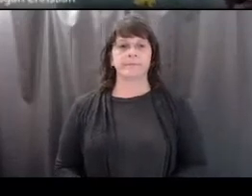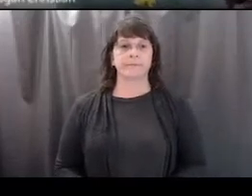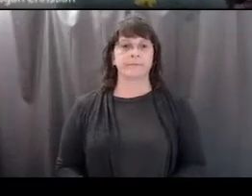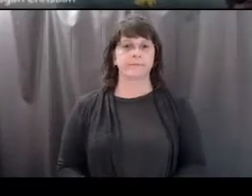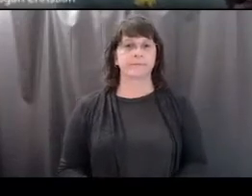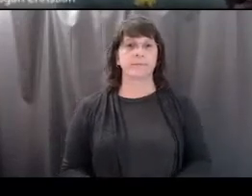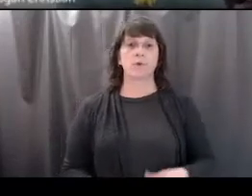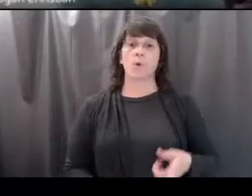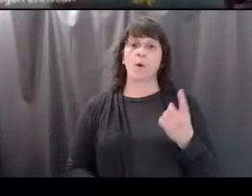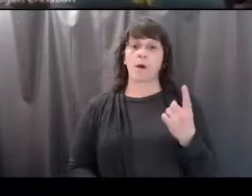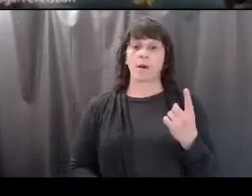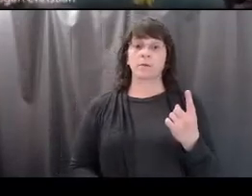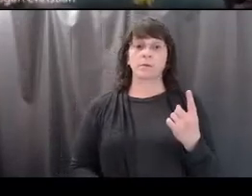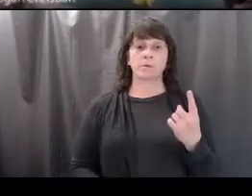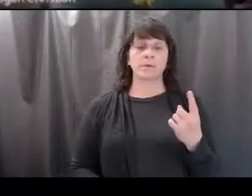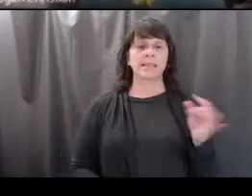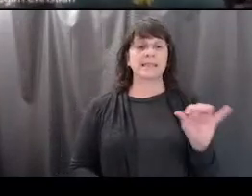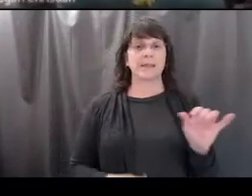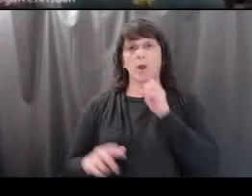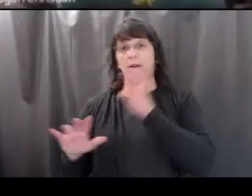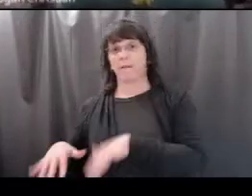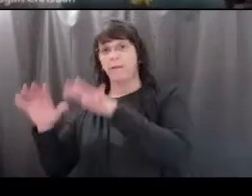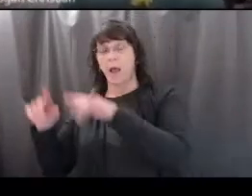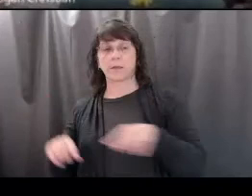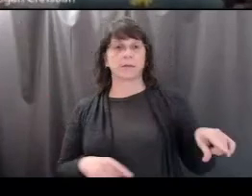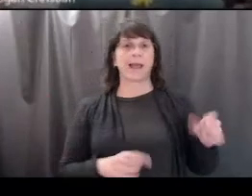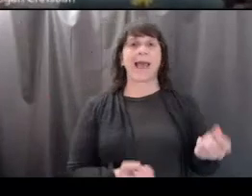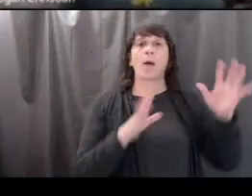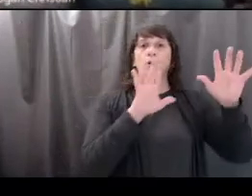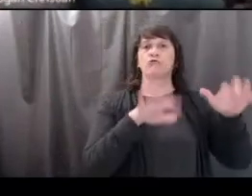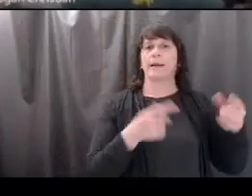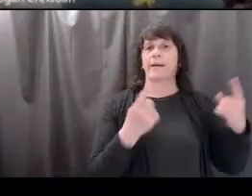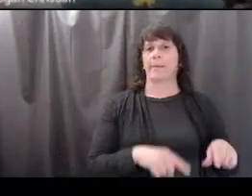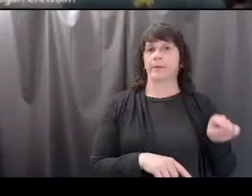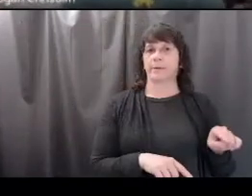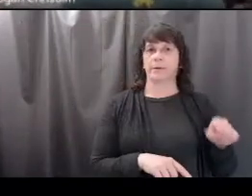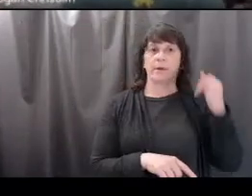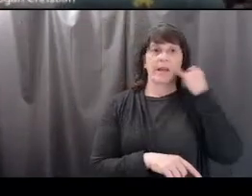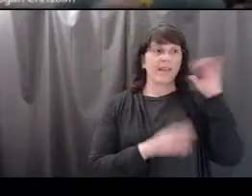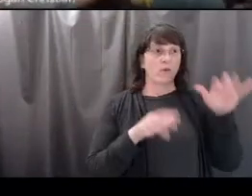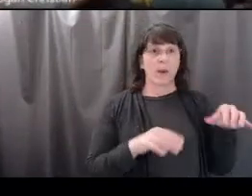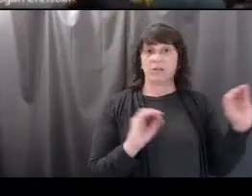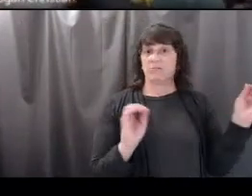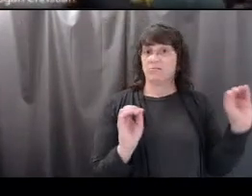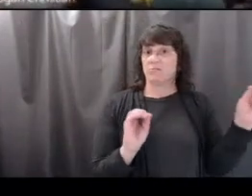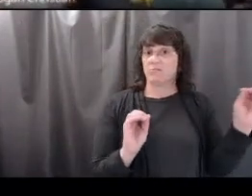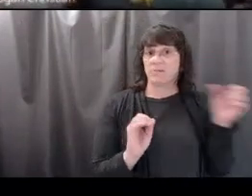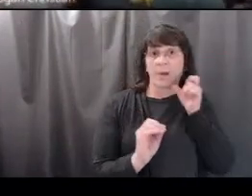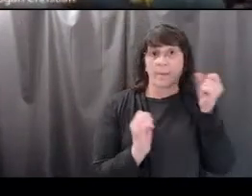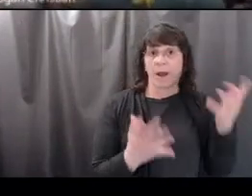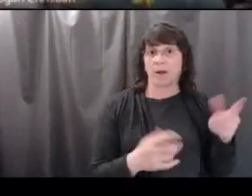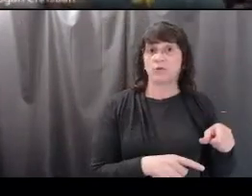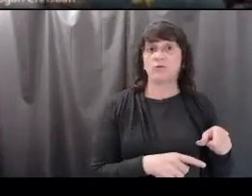So one is similar to with floods. How much precipitation is occurring? If you don't have a lot of precipitation,